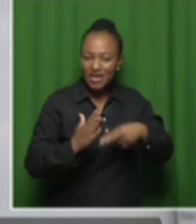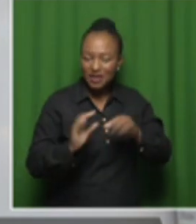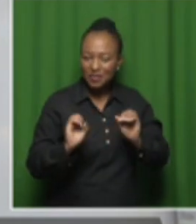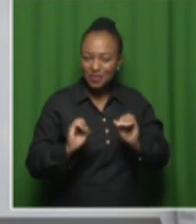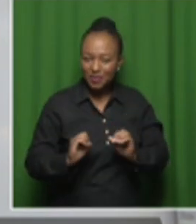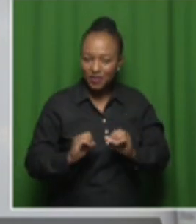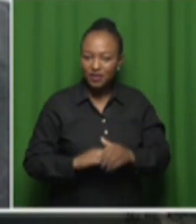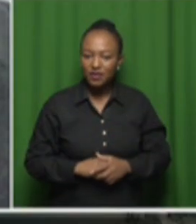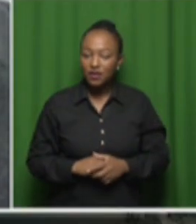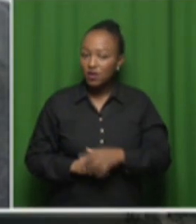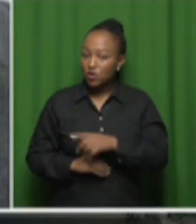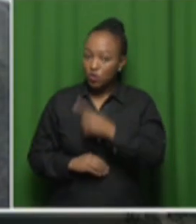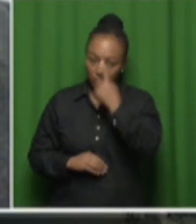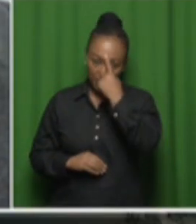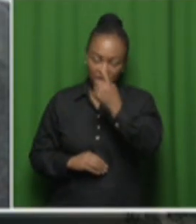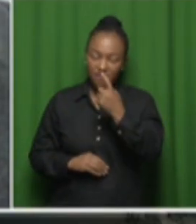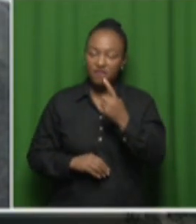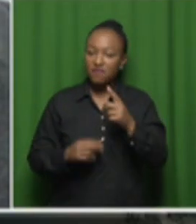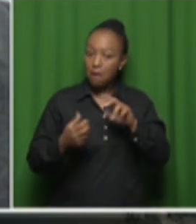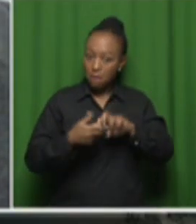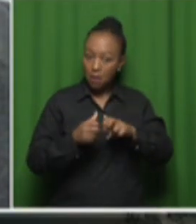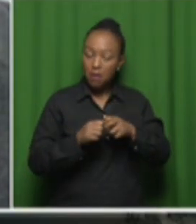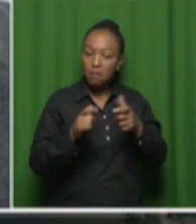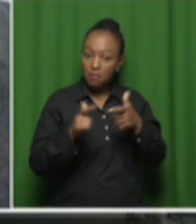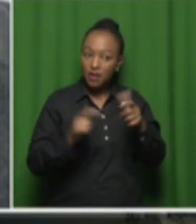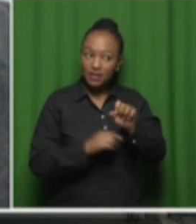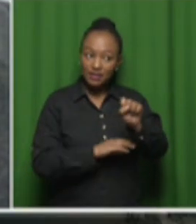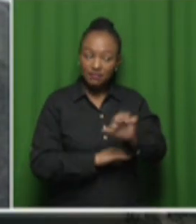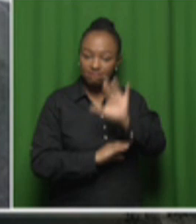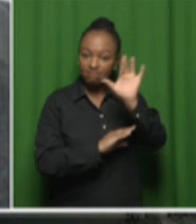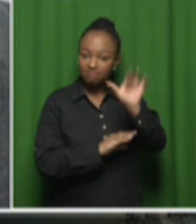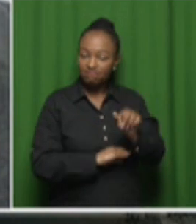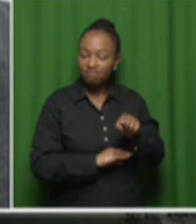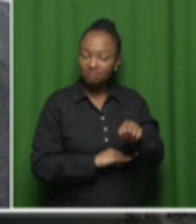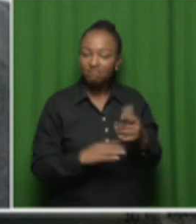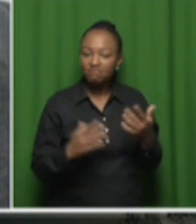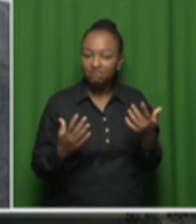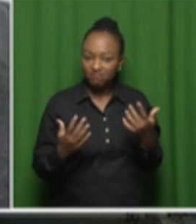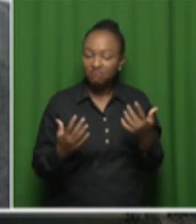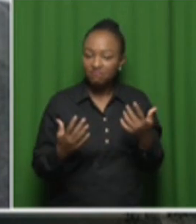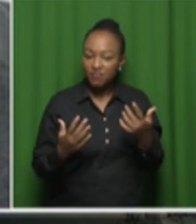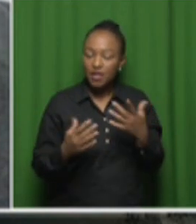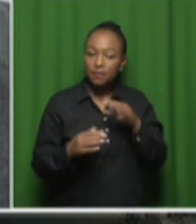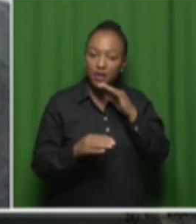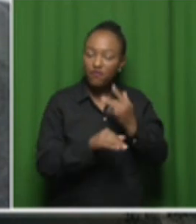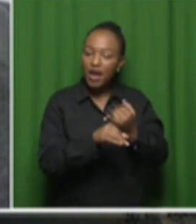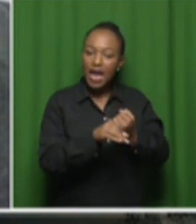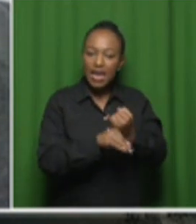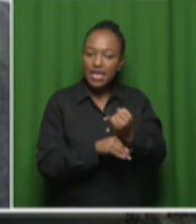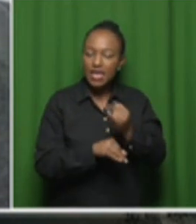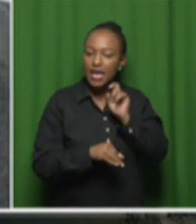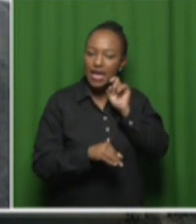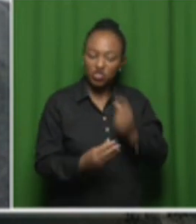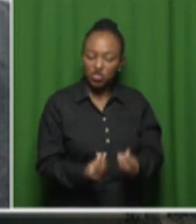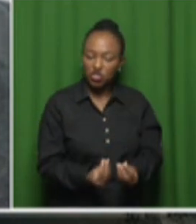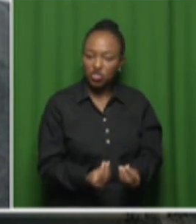And that you believe is the biggest problem with South Africans, is that we're not necessarily getting it at an early age, that the love of